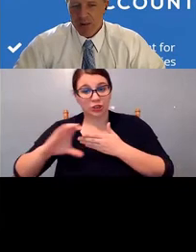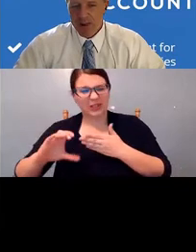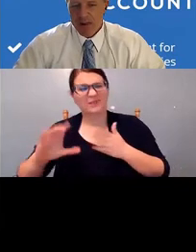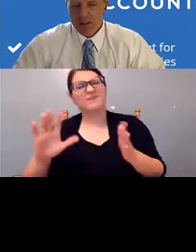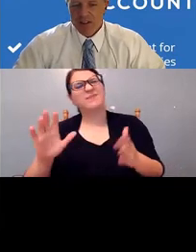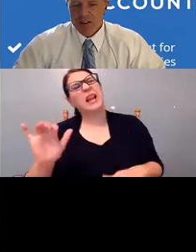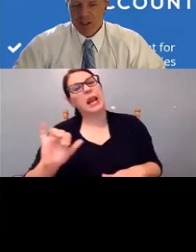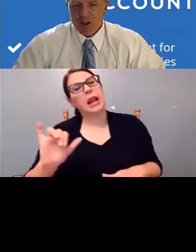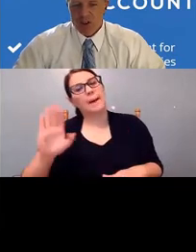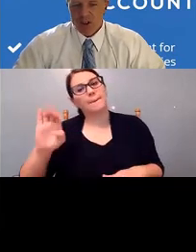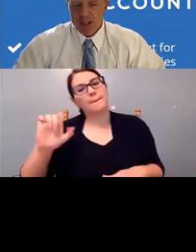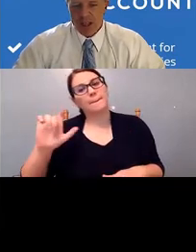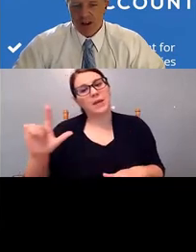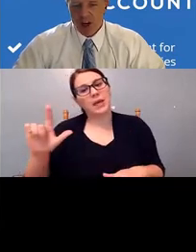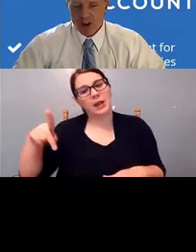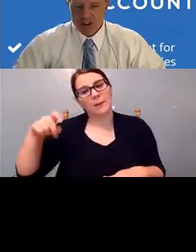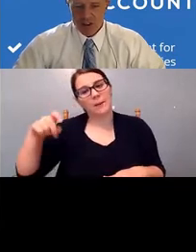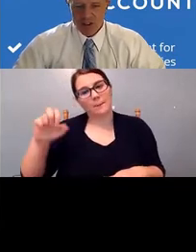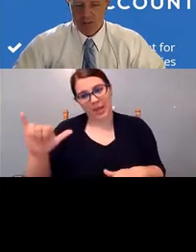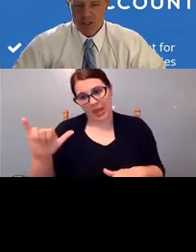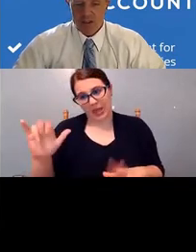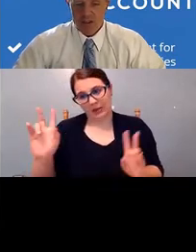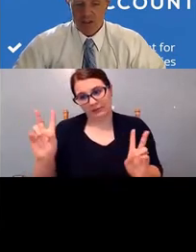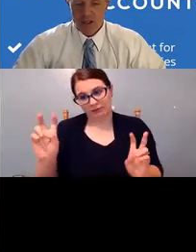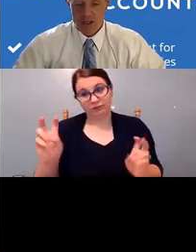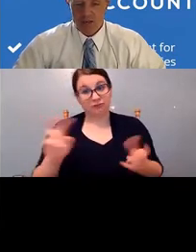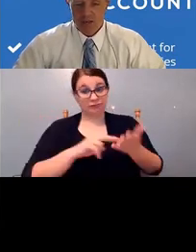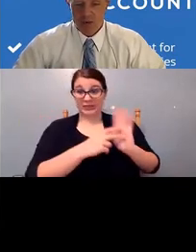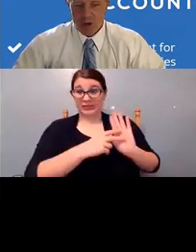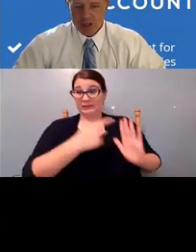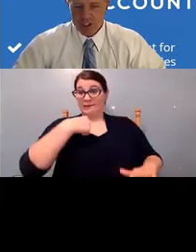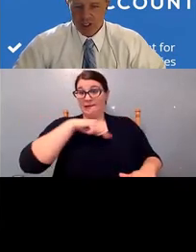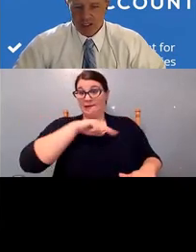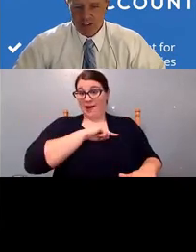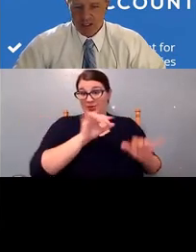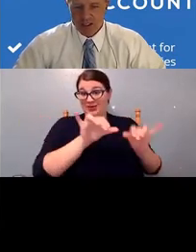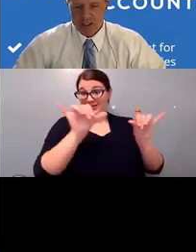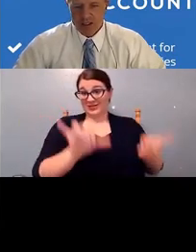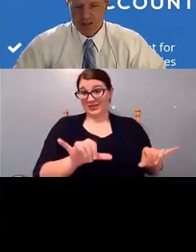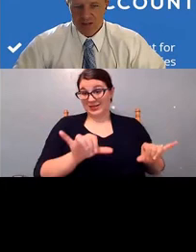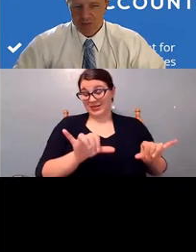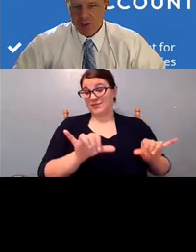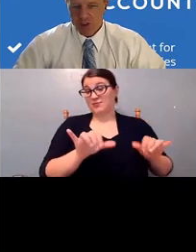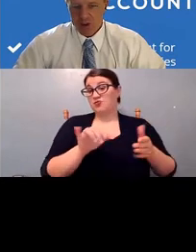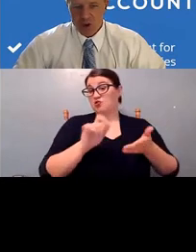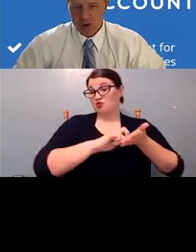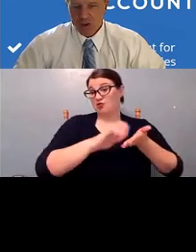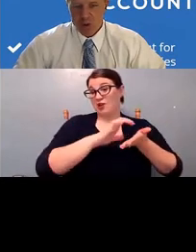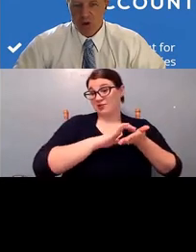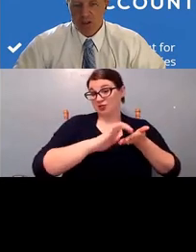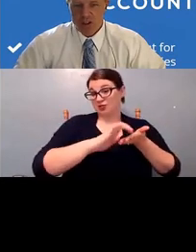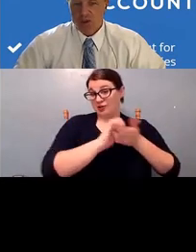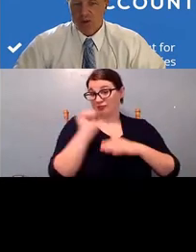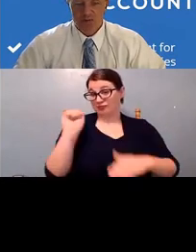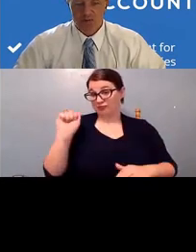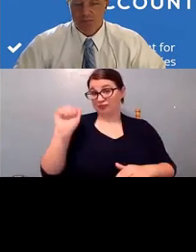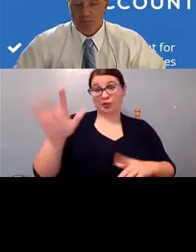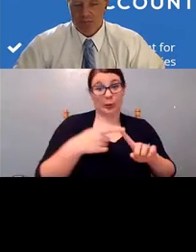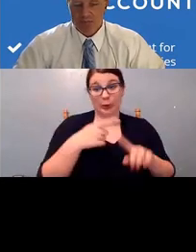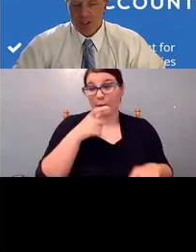pay. So you can have our system write a check and send it to whoever you want